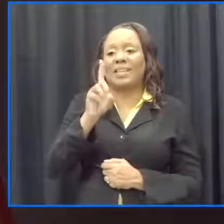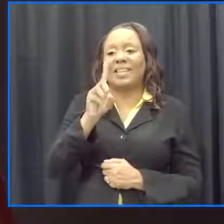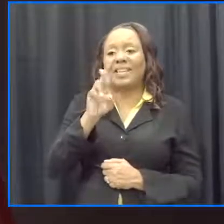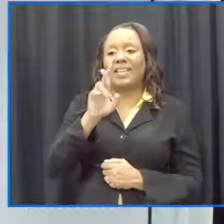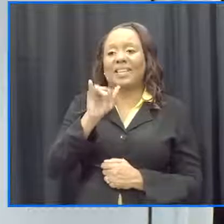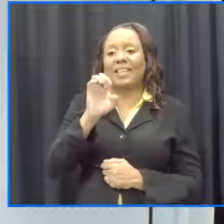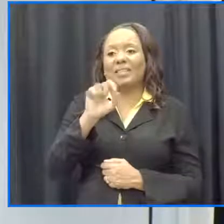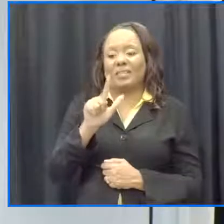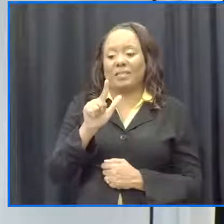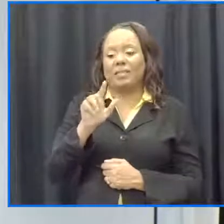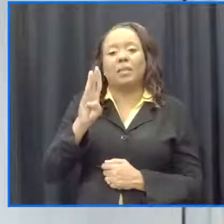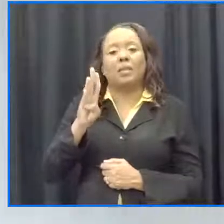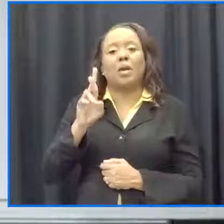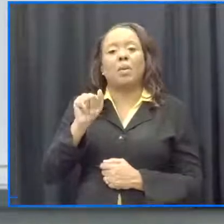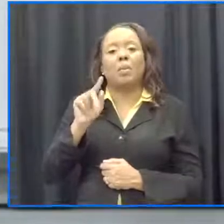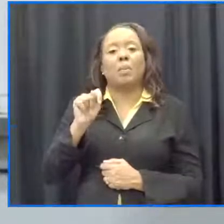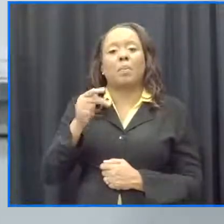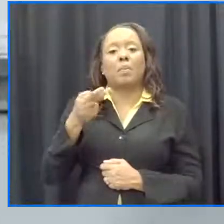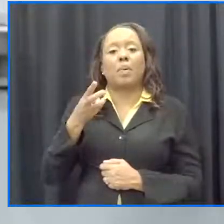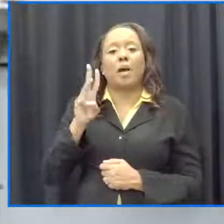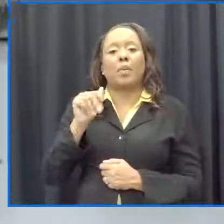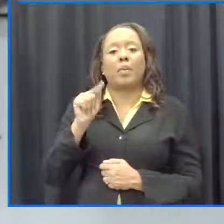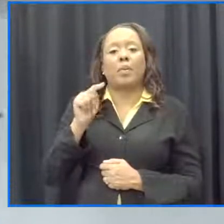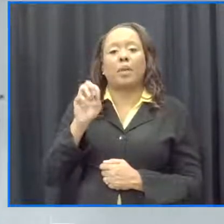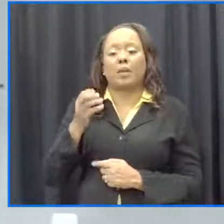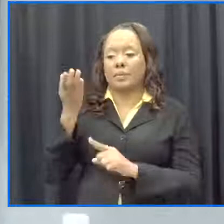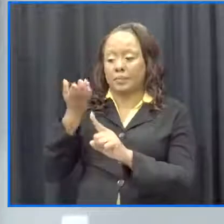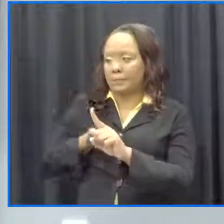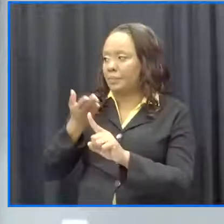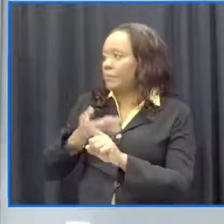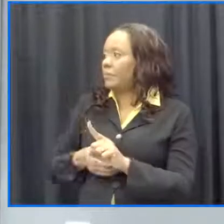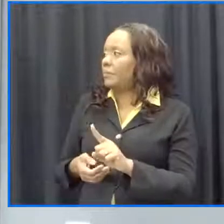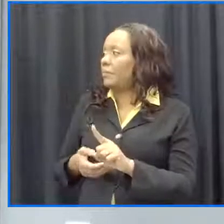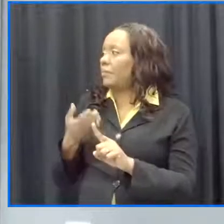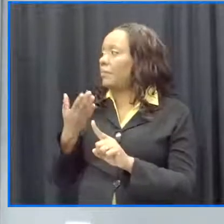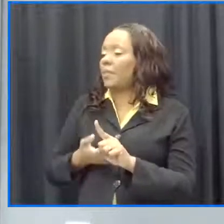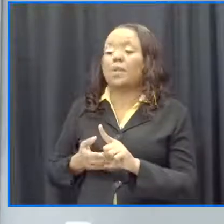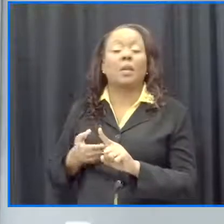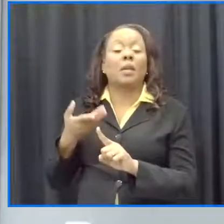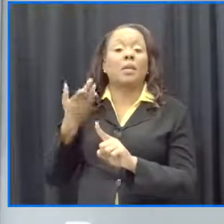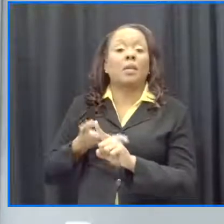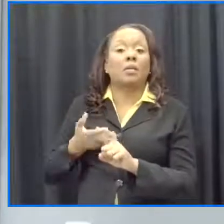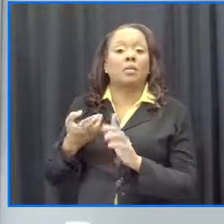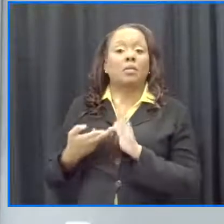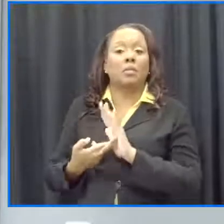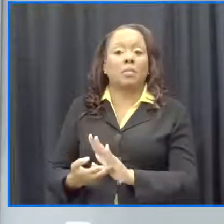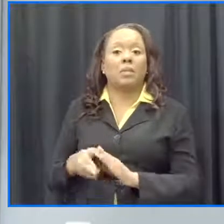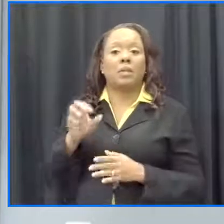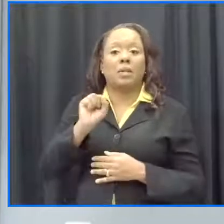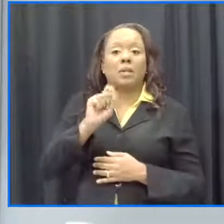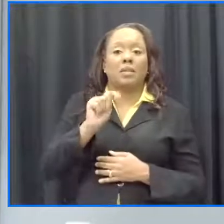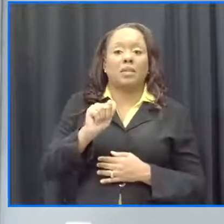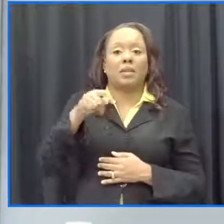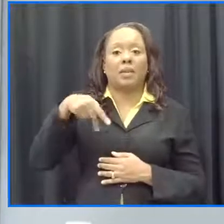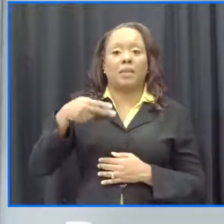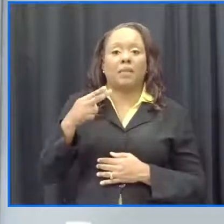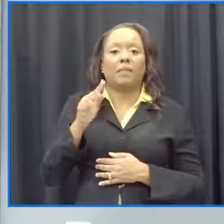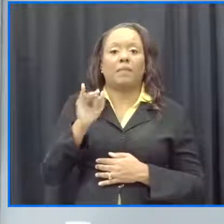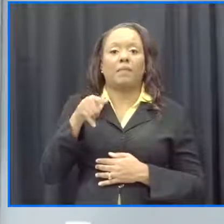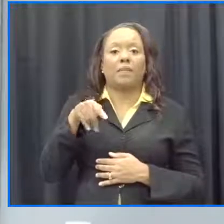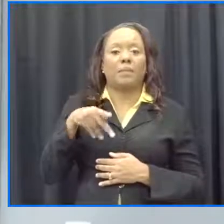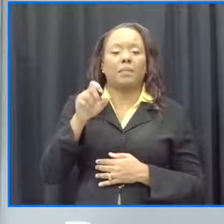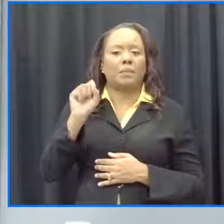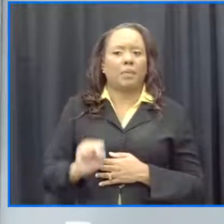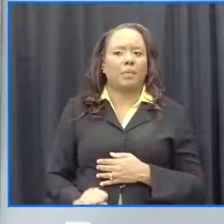Mr. Adriel Brathwaite, QC, was elected to represent the constituency of St. Philip South in